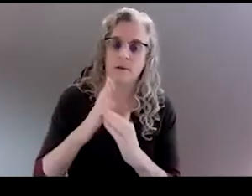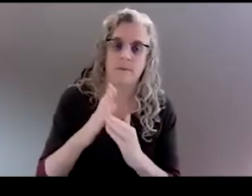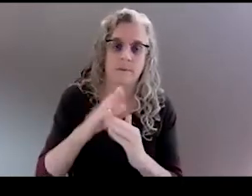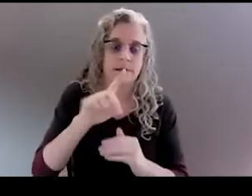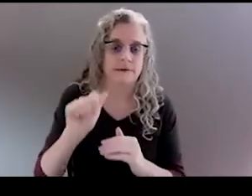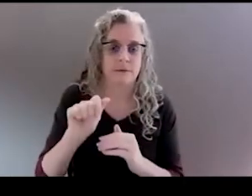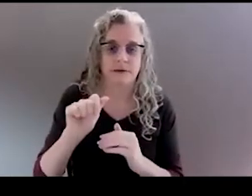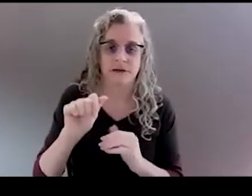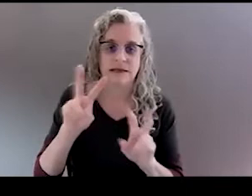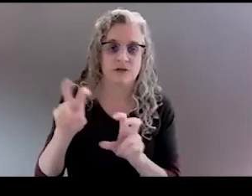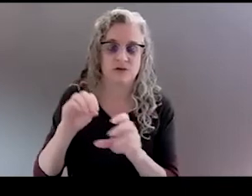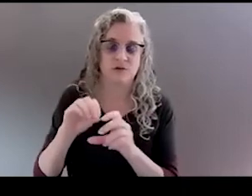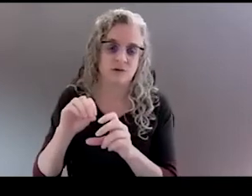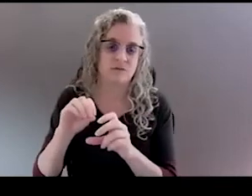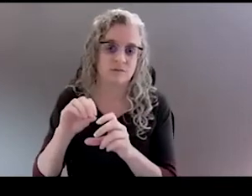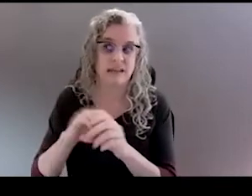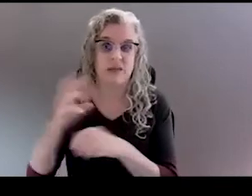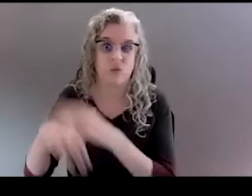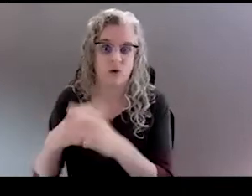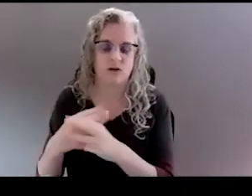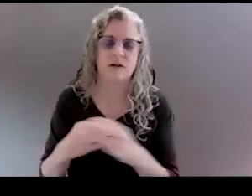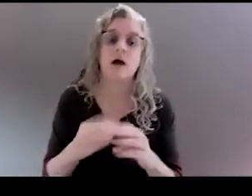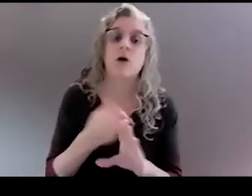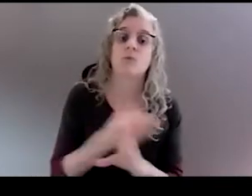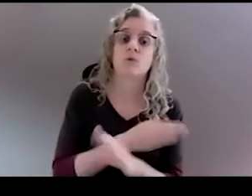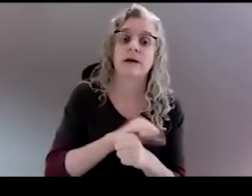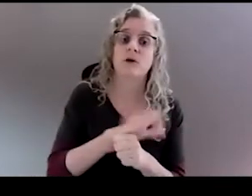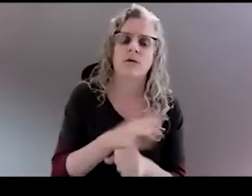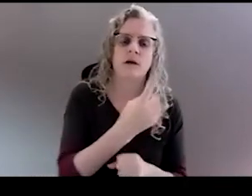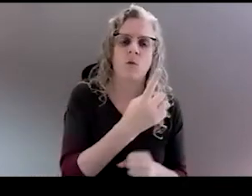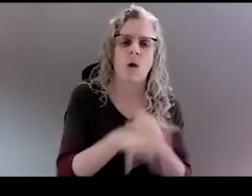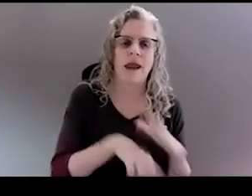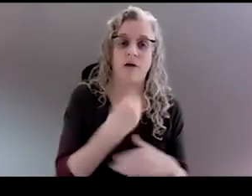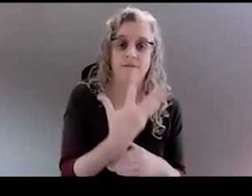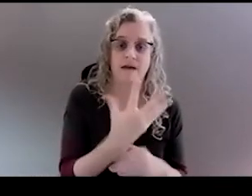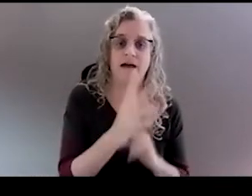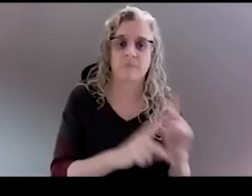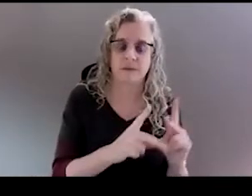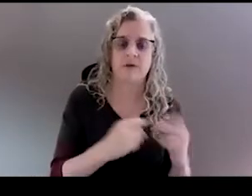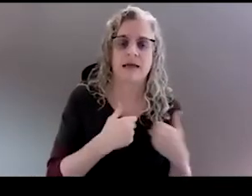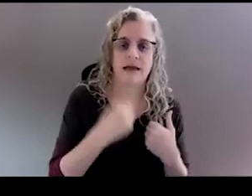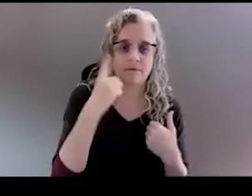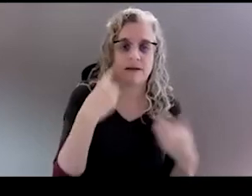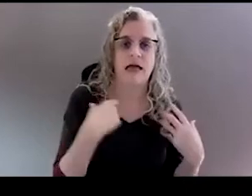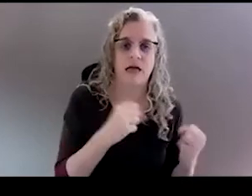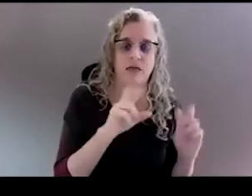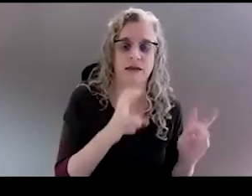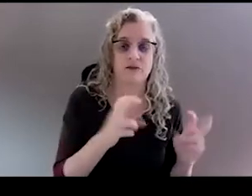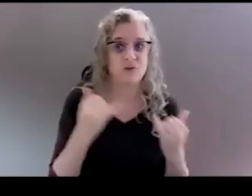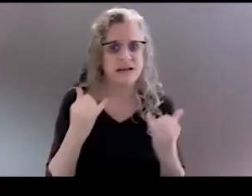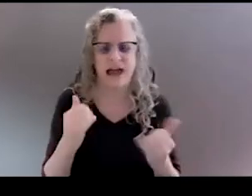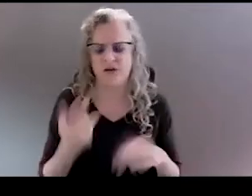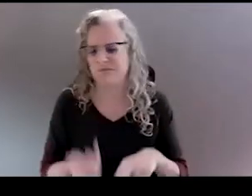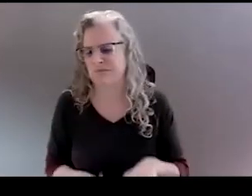5 people experiencing a mental health condition. That has changed now because of COVID. I do not know a single person who has